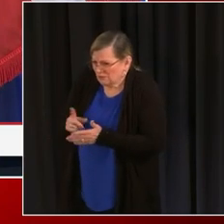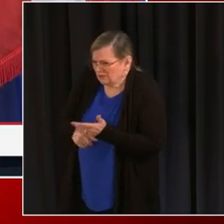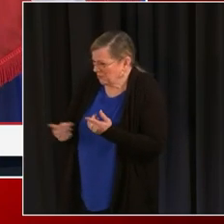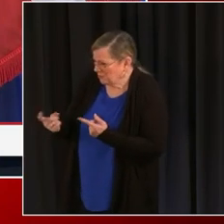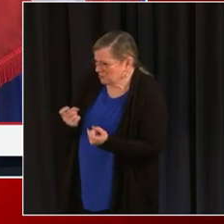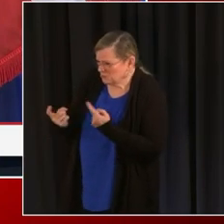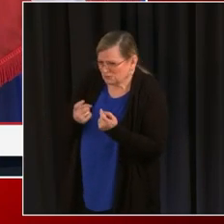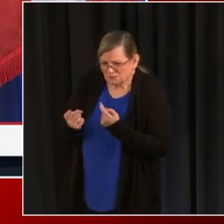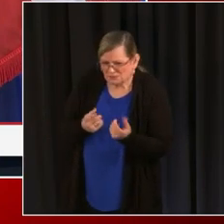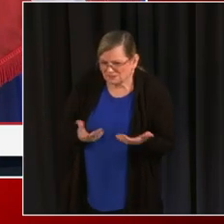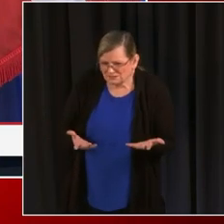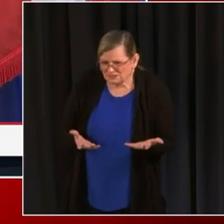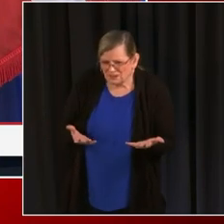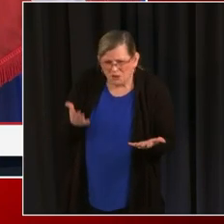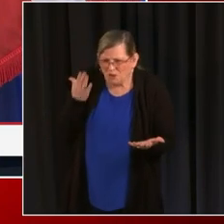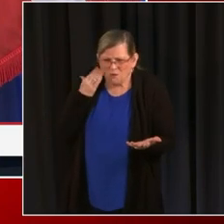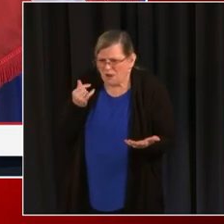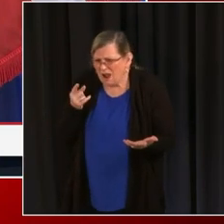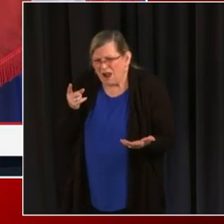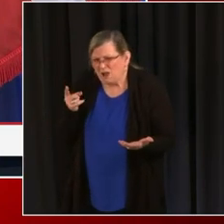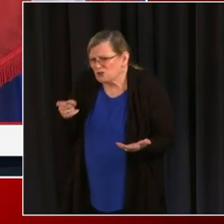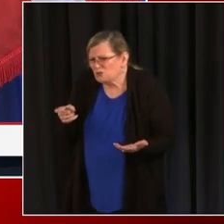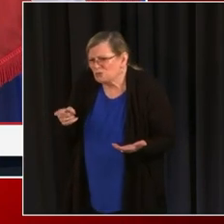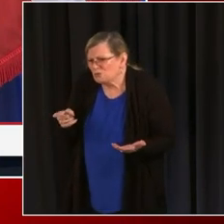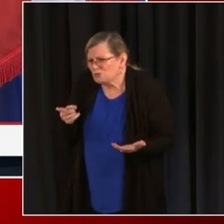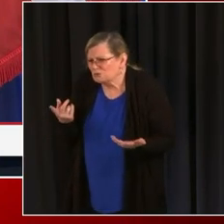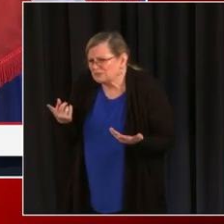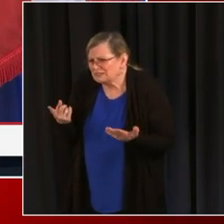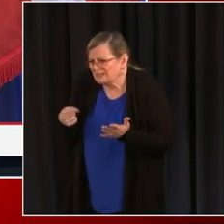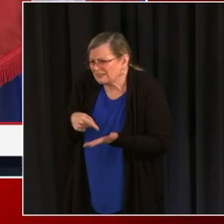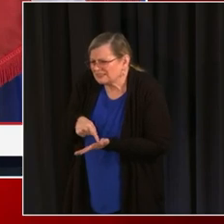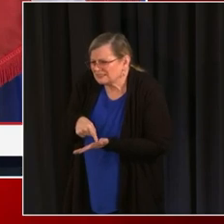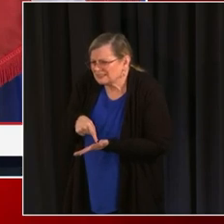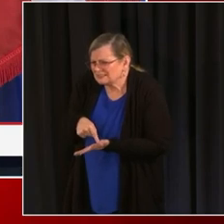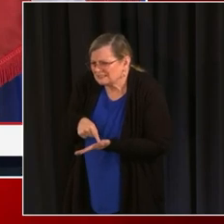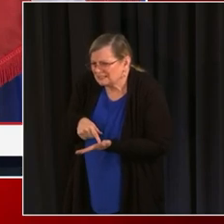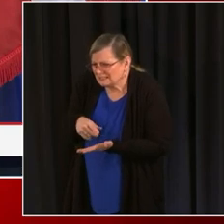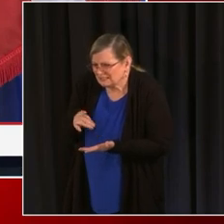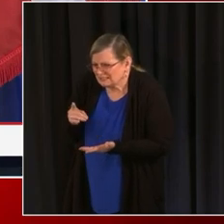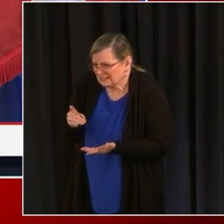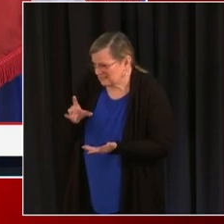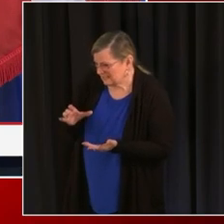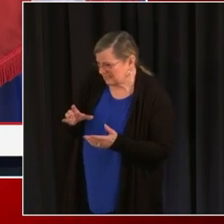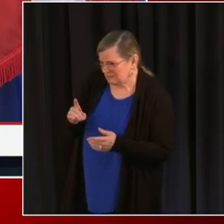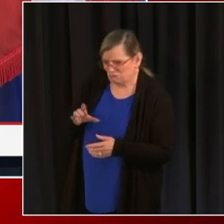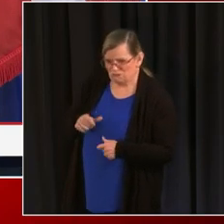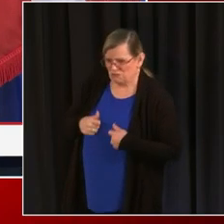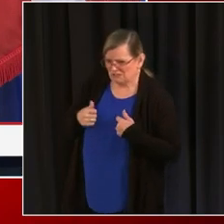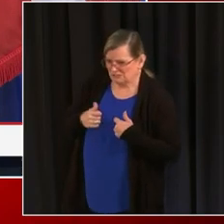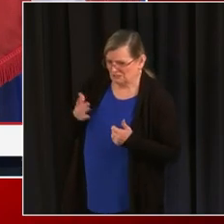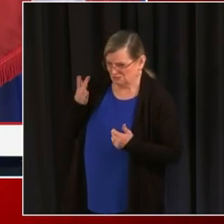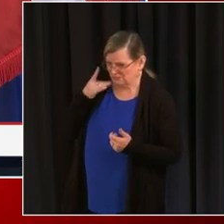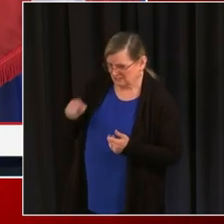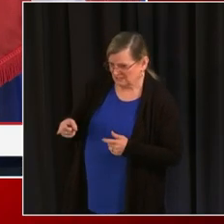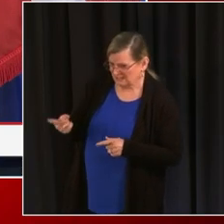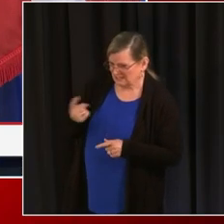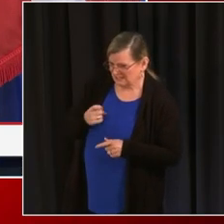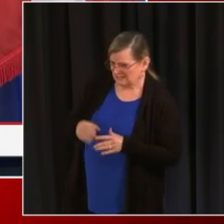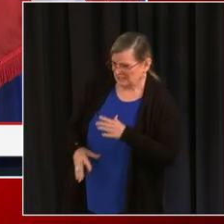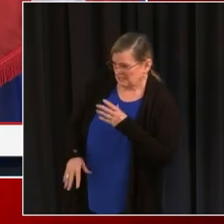a question, well, is this non-DC residents? But then I get a question, is